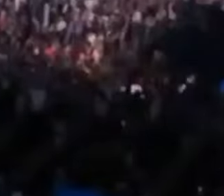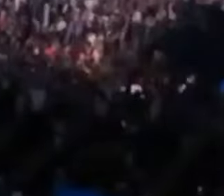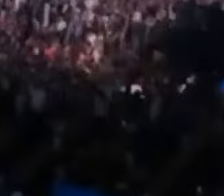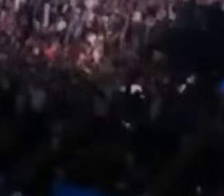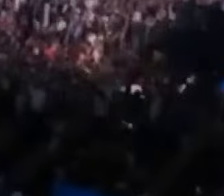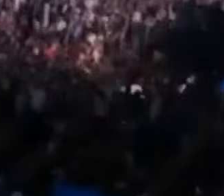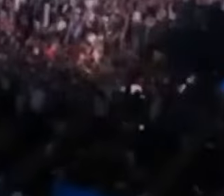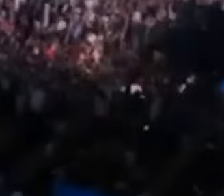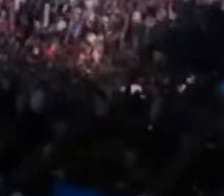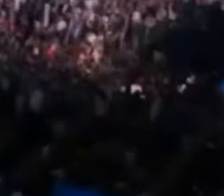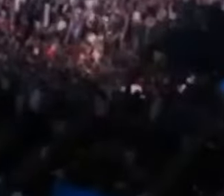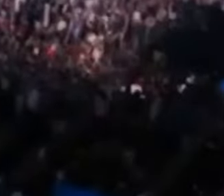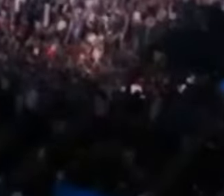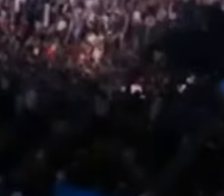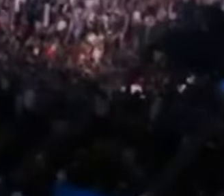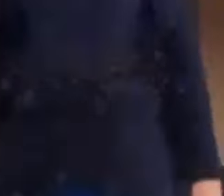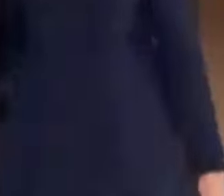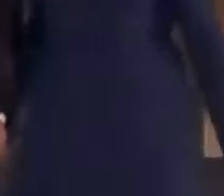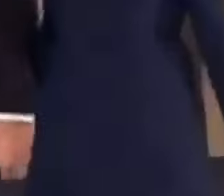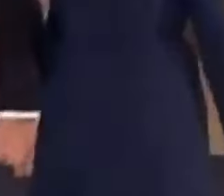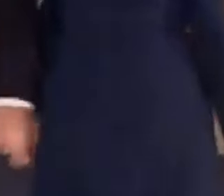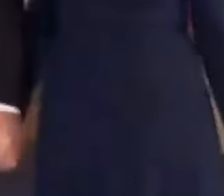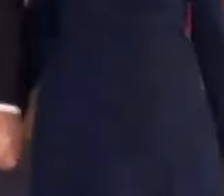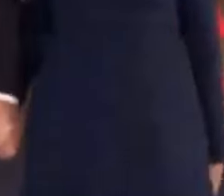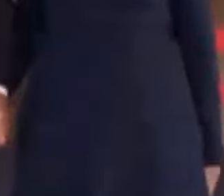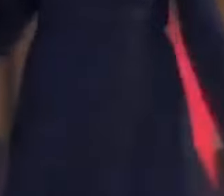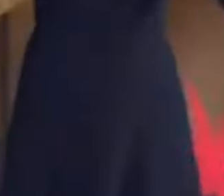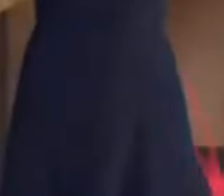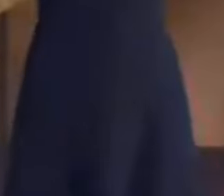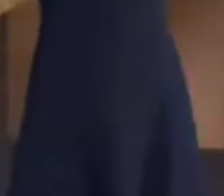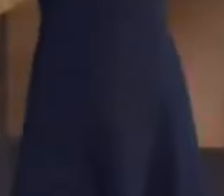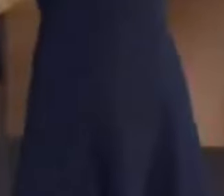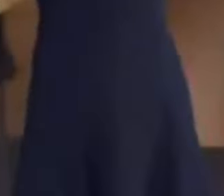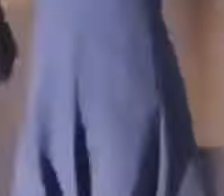American election season so far.